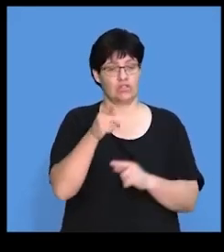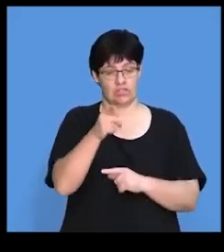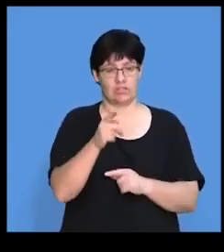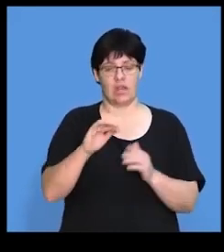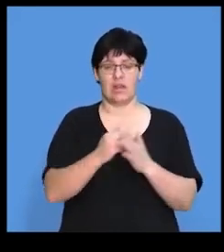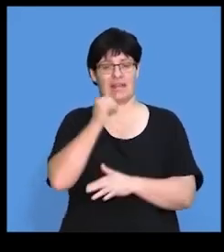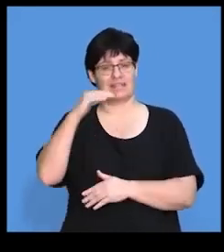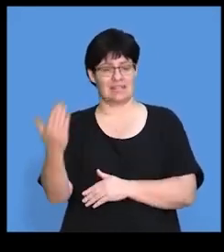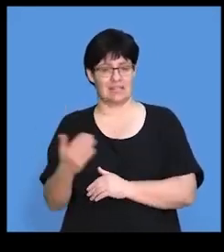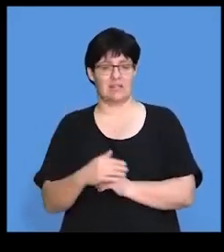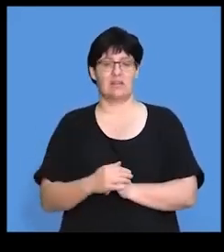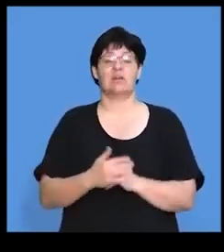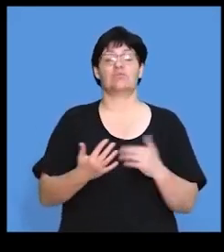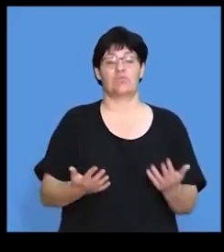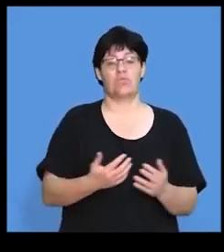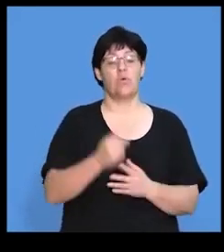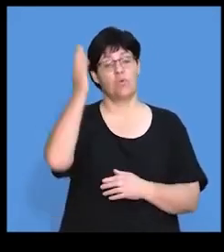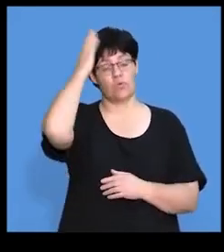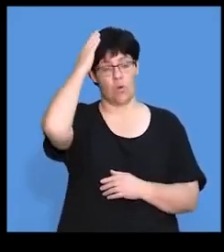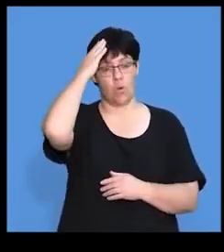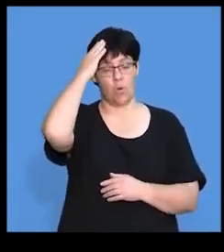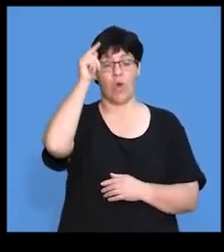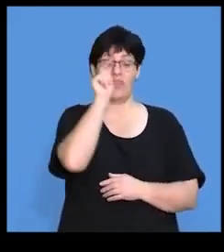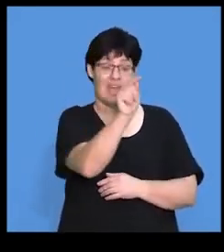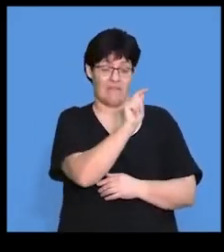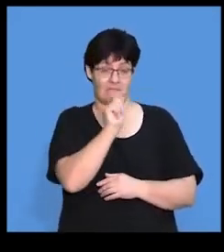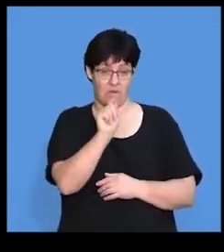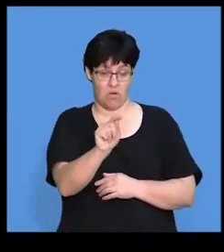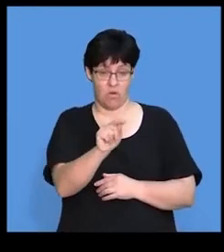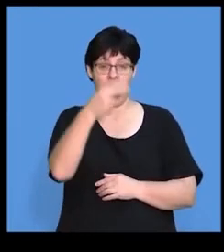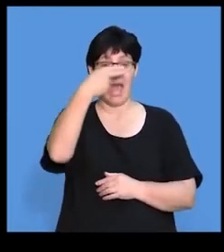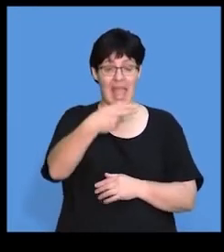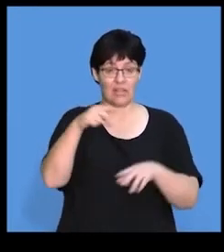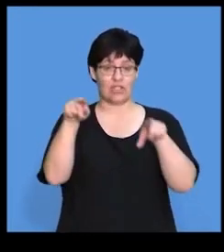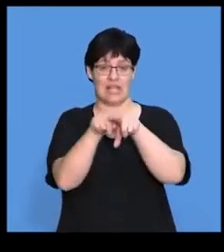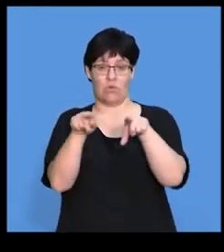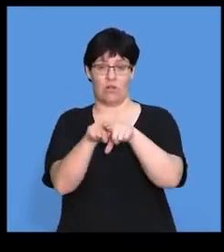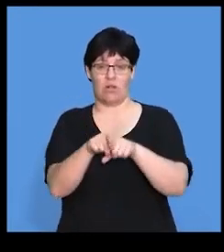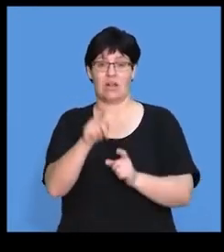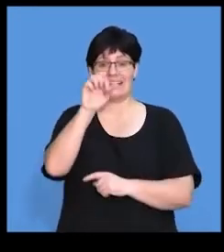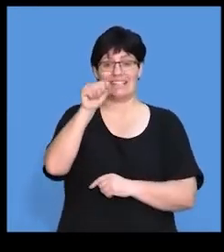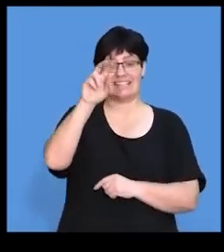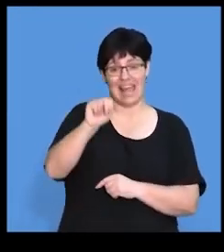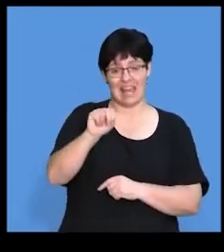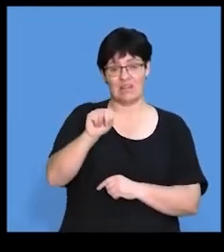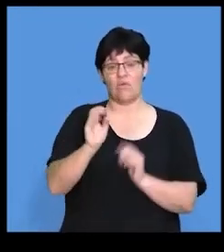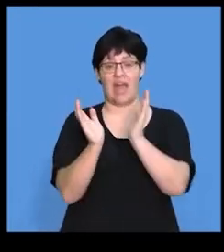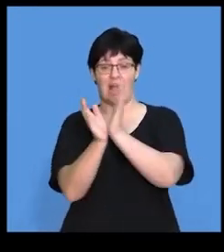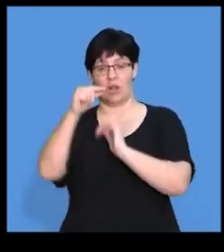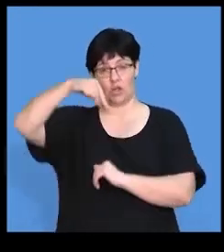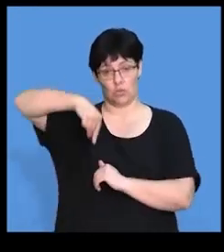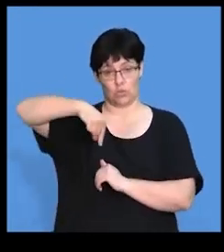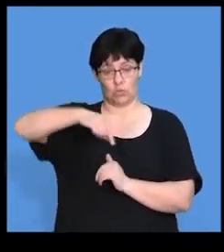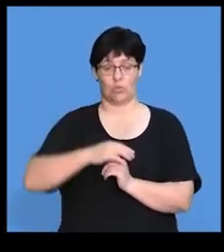it off on the next slide. So we know that therefore h is equal to tan of